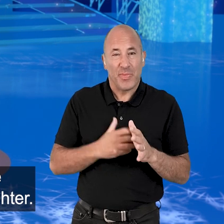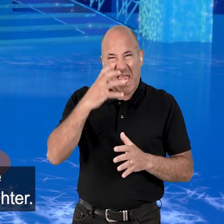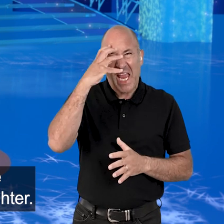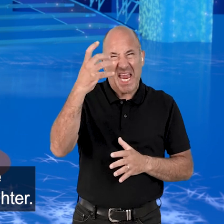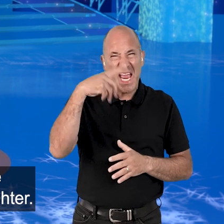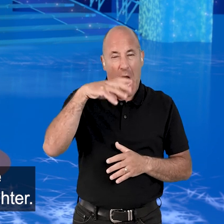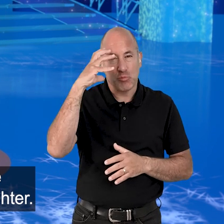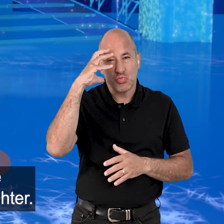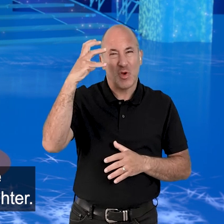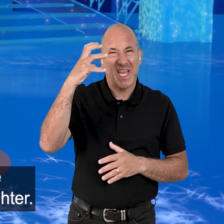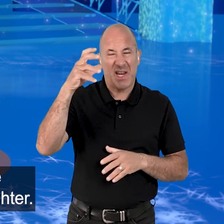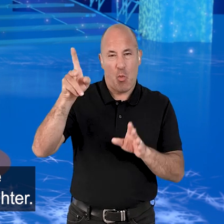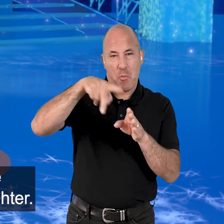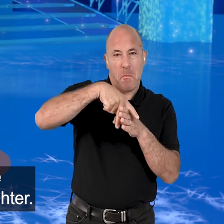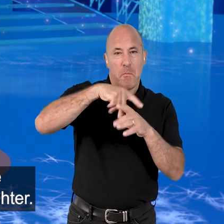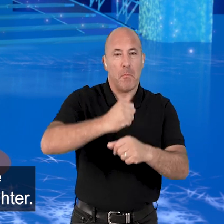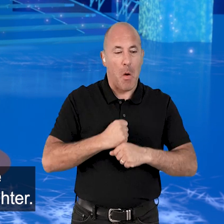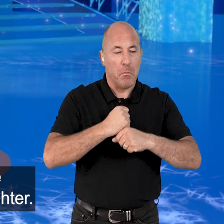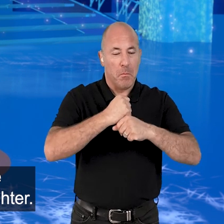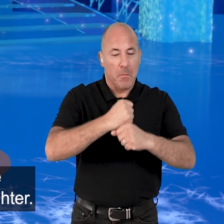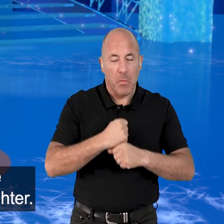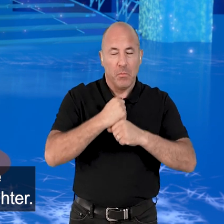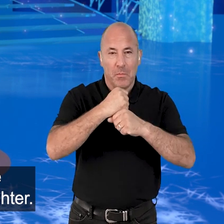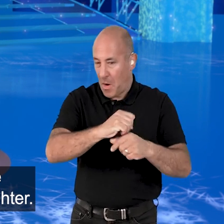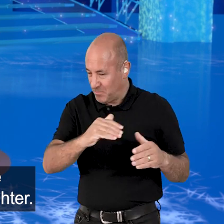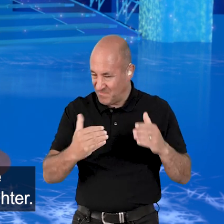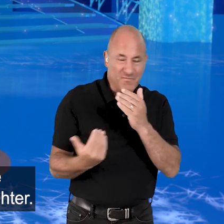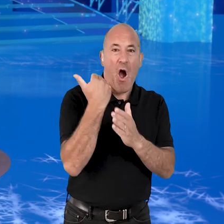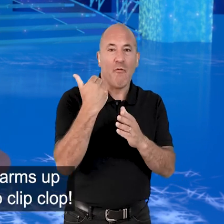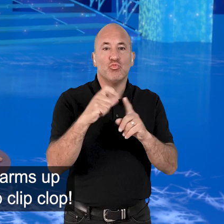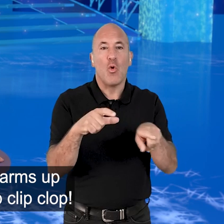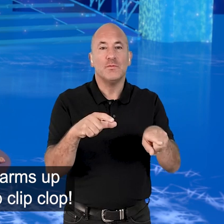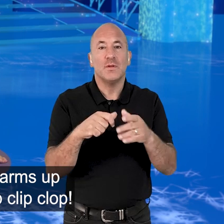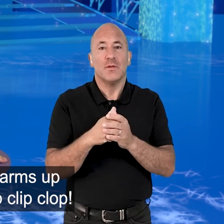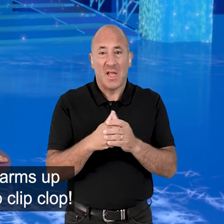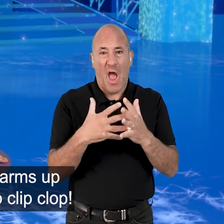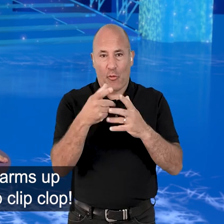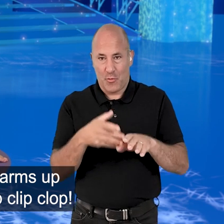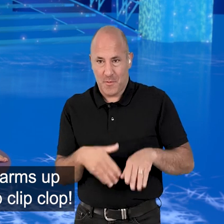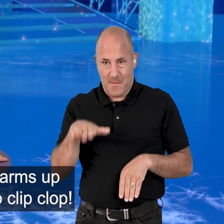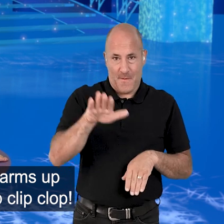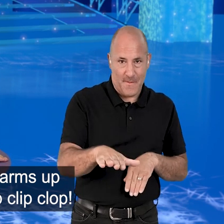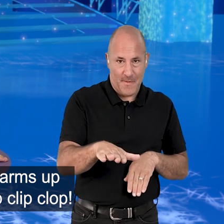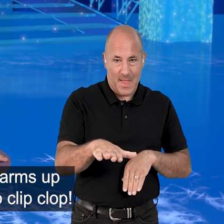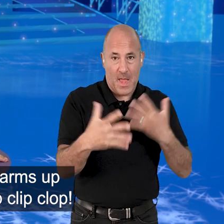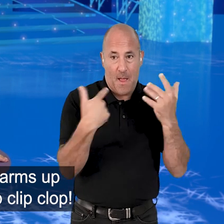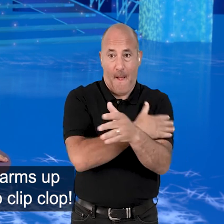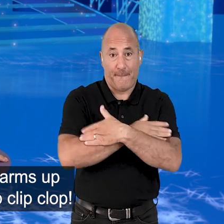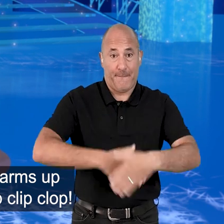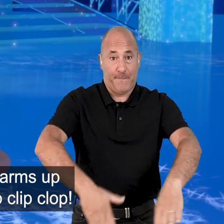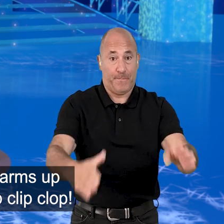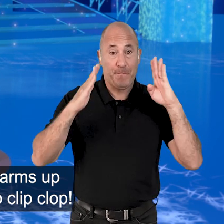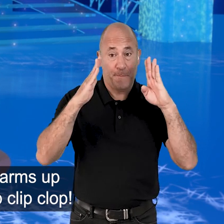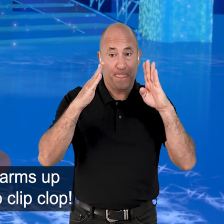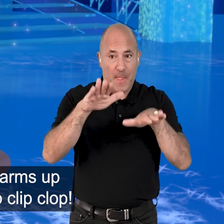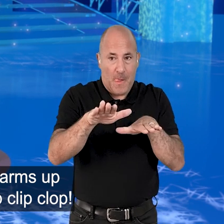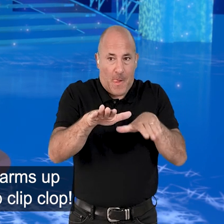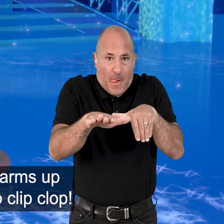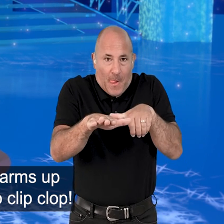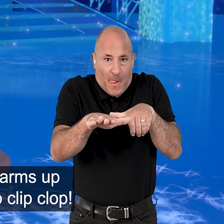and queen ride on horses to save their daughter. Put one foot forward, lifting your arms up, and tuck your